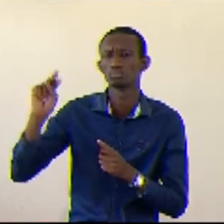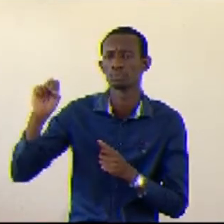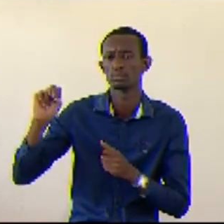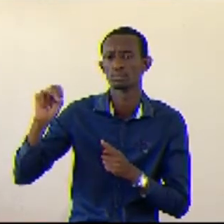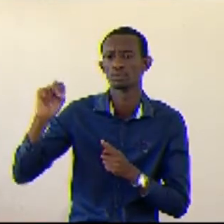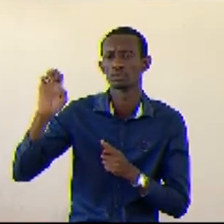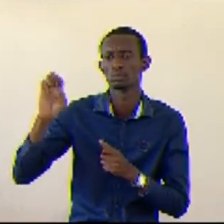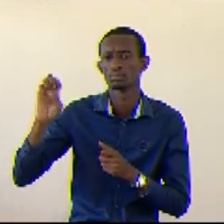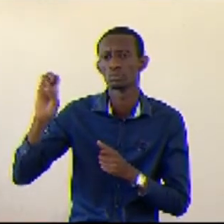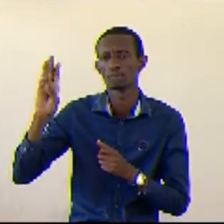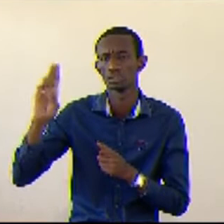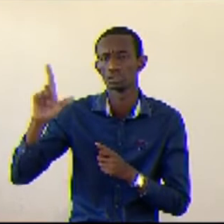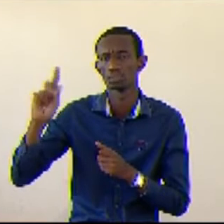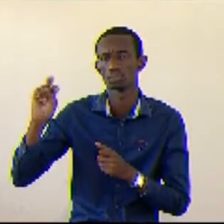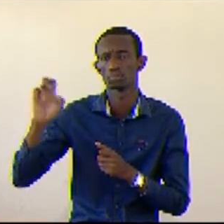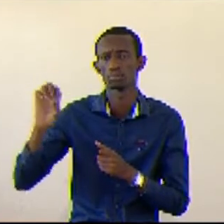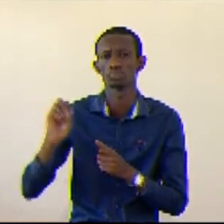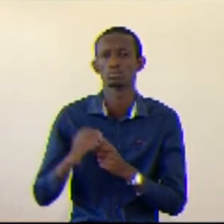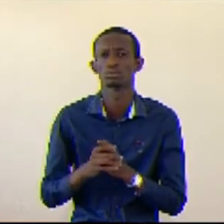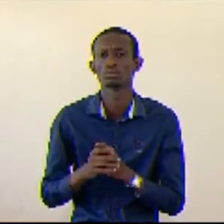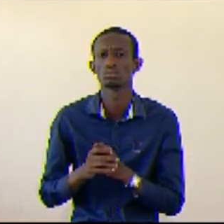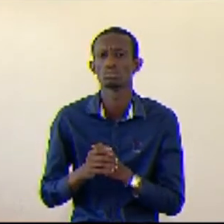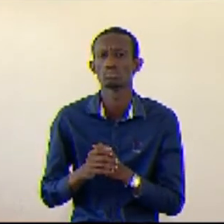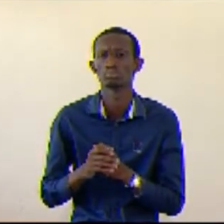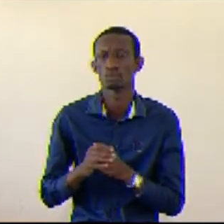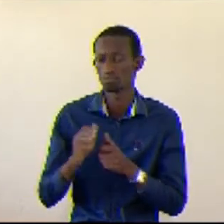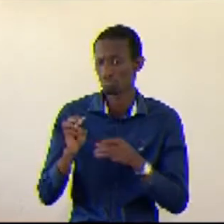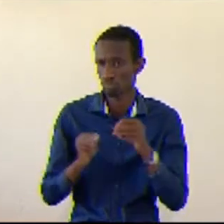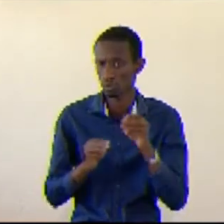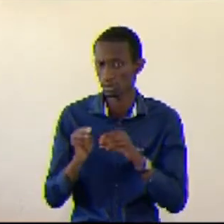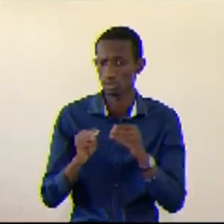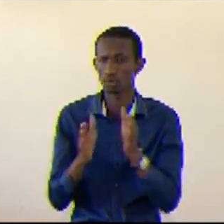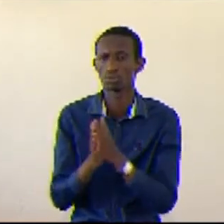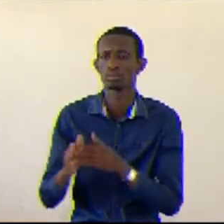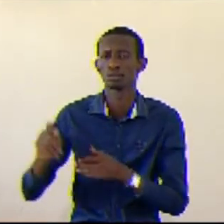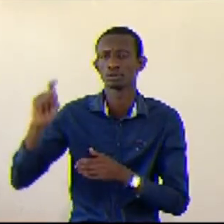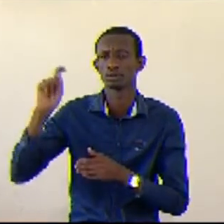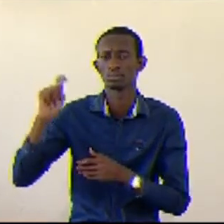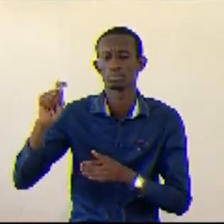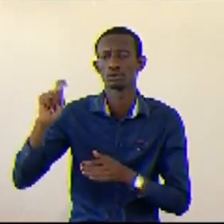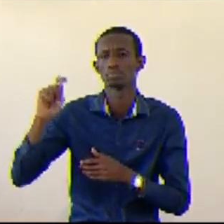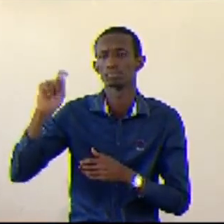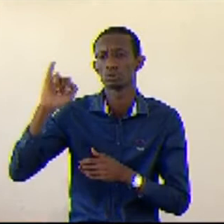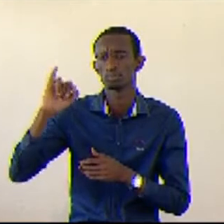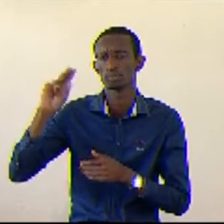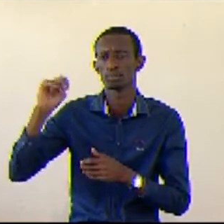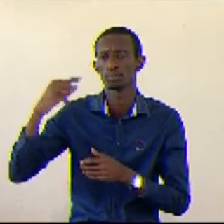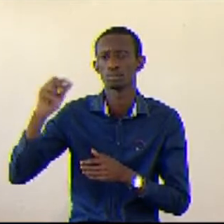Newton-Raphson method, or known as method of tangent. How the method